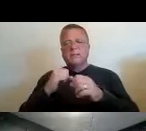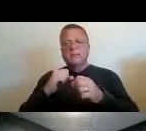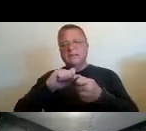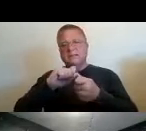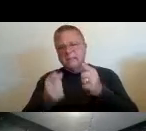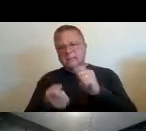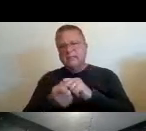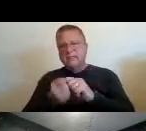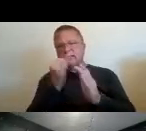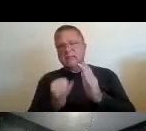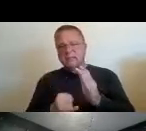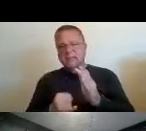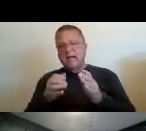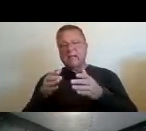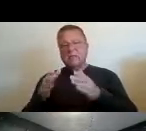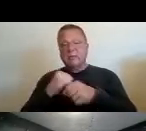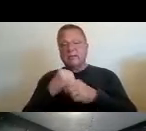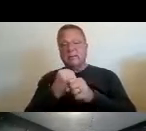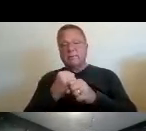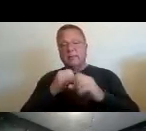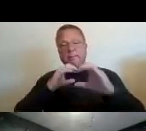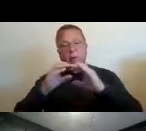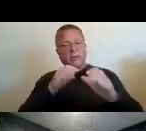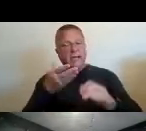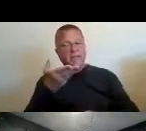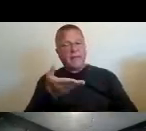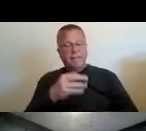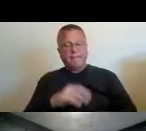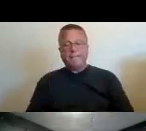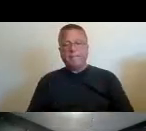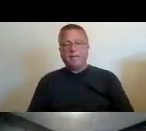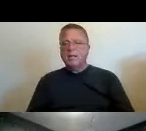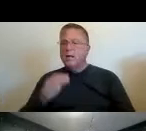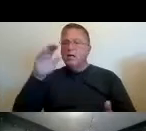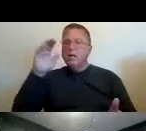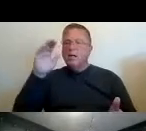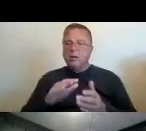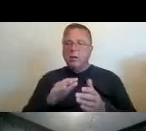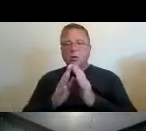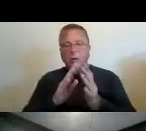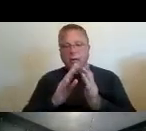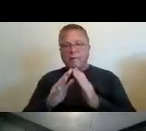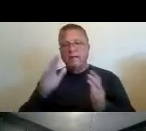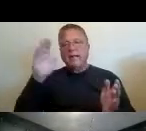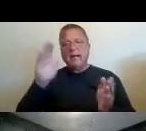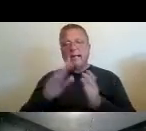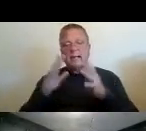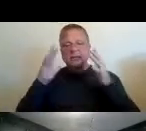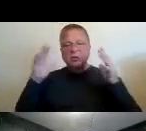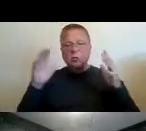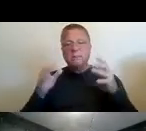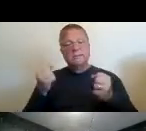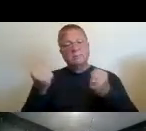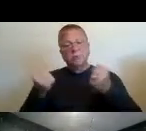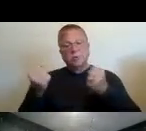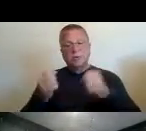that. Lower traffic speeds and less traffic noise. The motor vehicles on Beacon are a